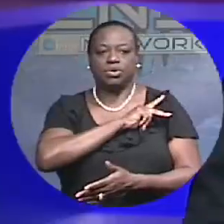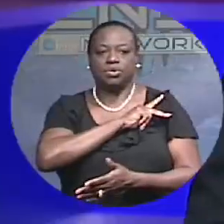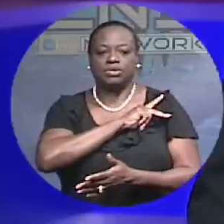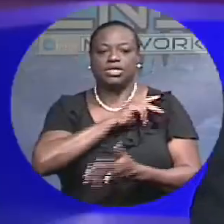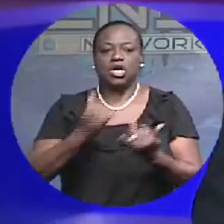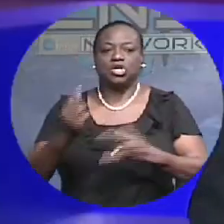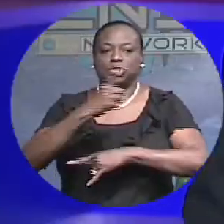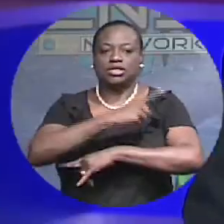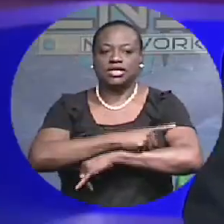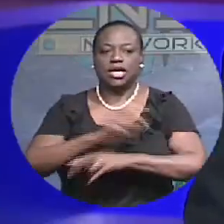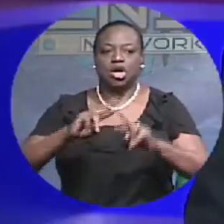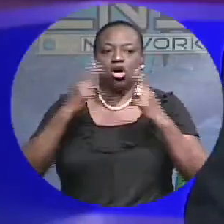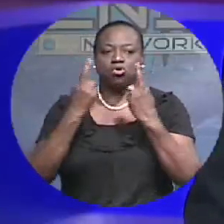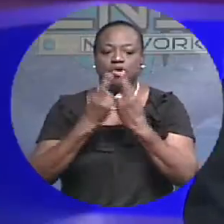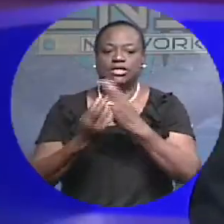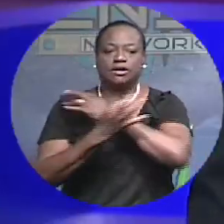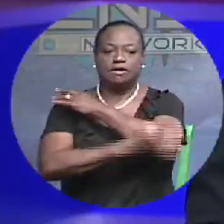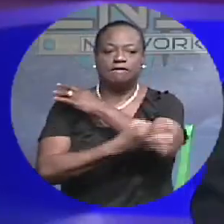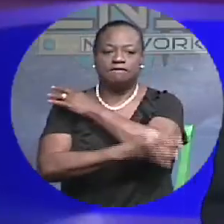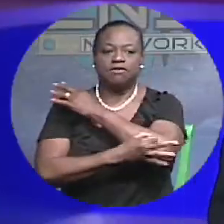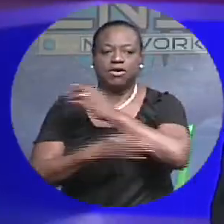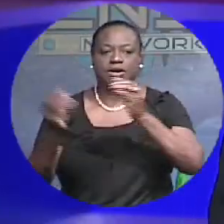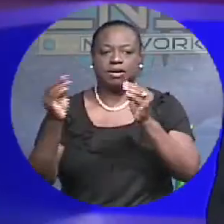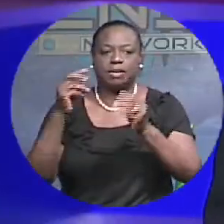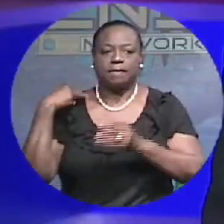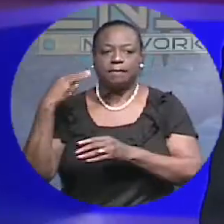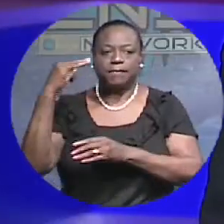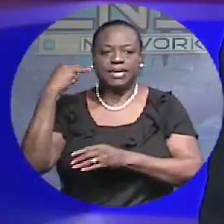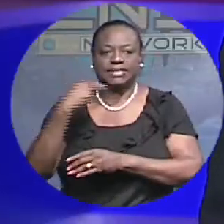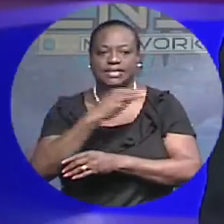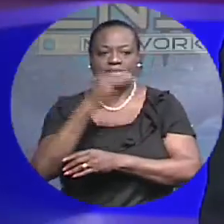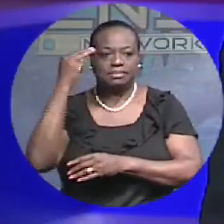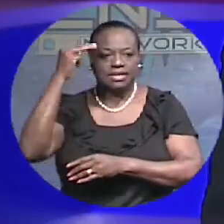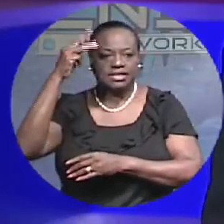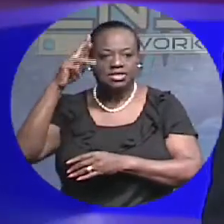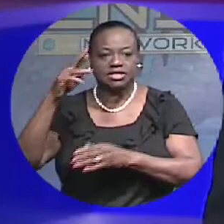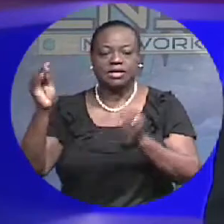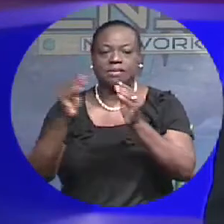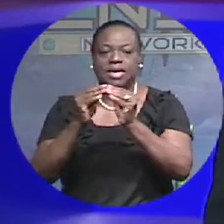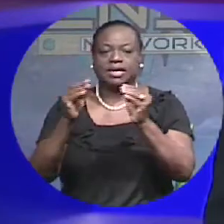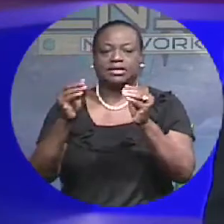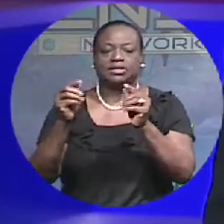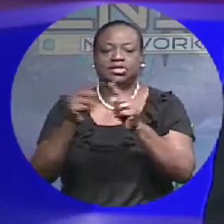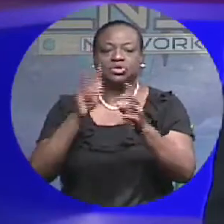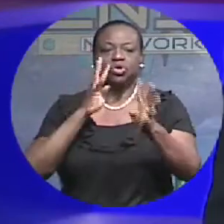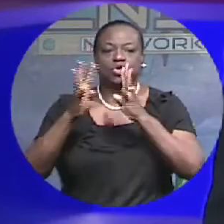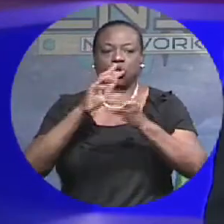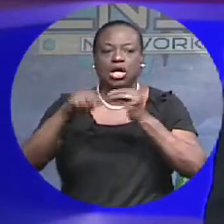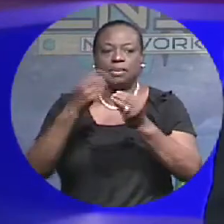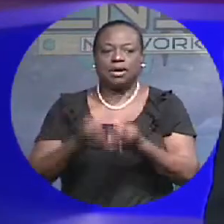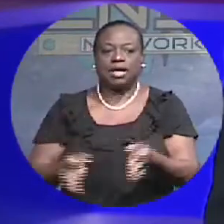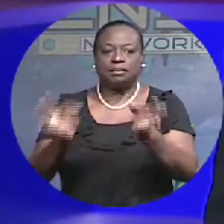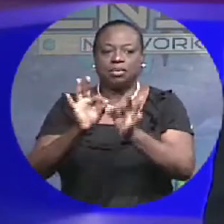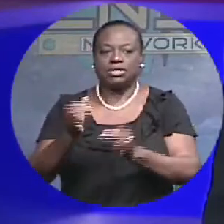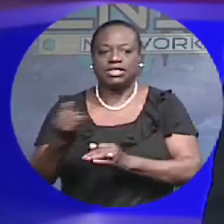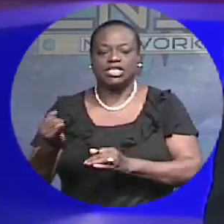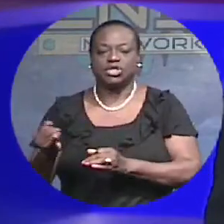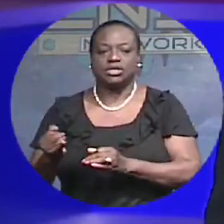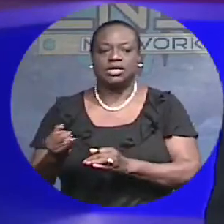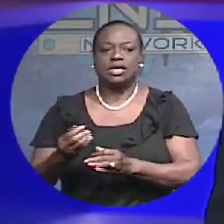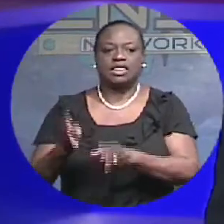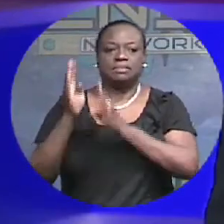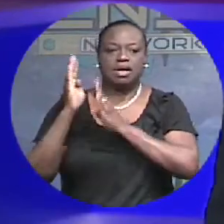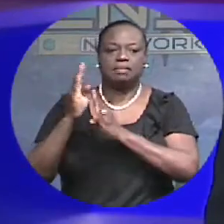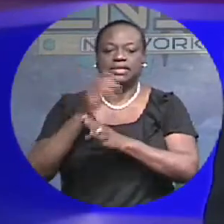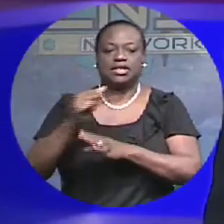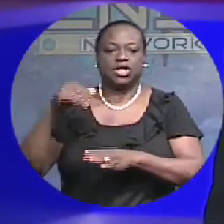Regional foreign ministers met to discuss a number of issues, and high on their agenda was the controversial matter involving the Bahamas and a Cuban group. Just